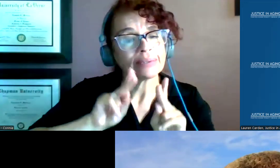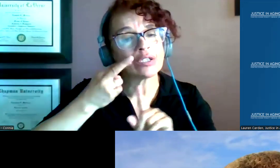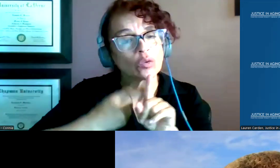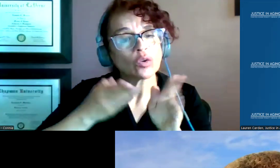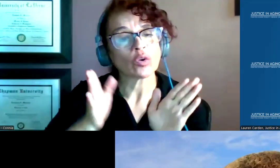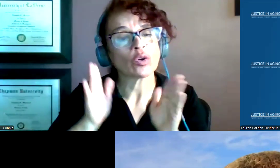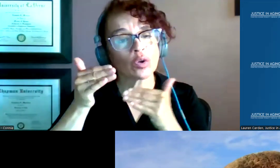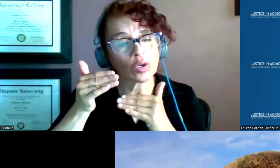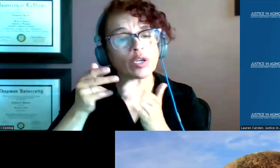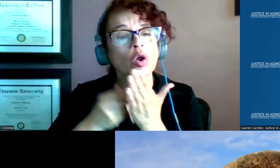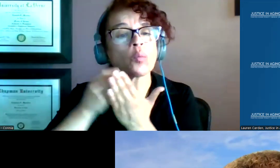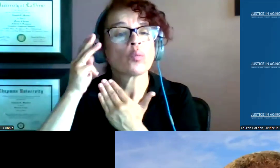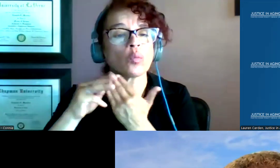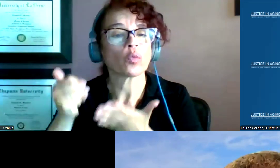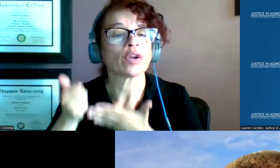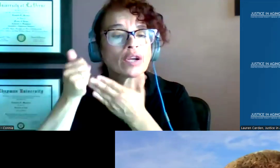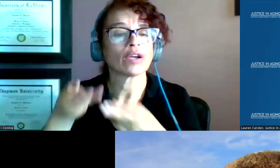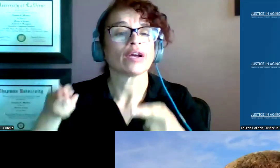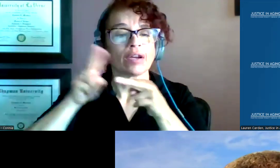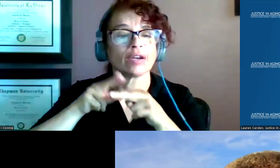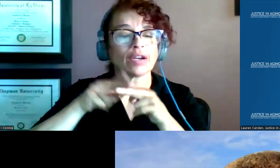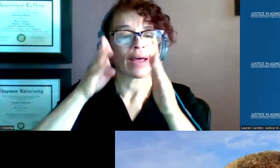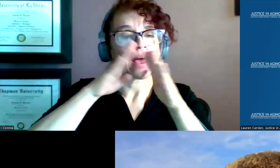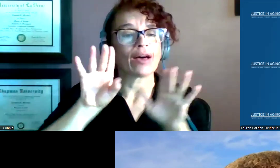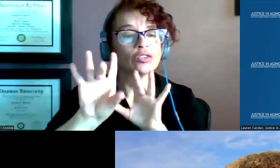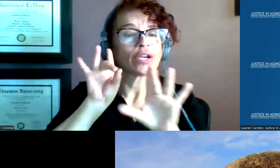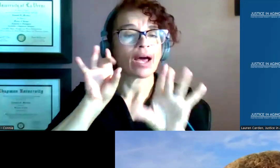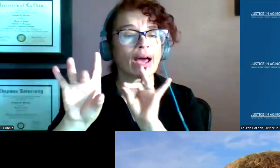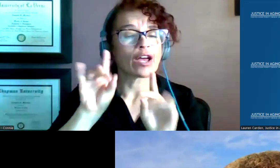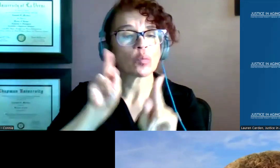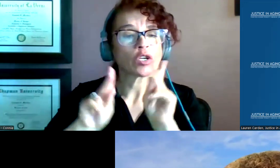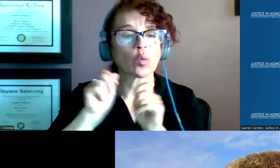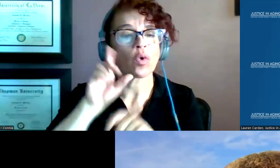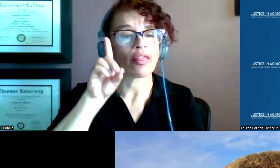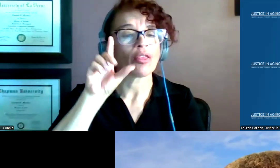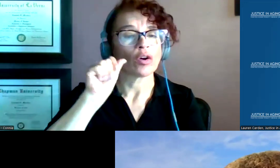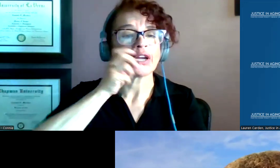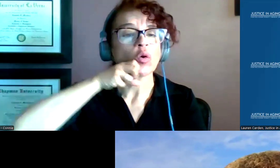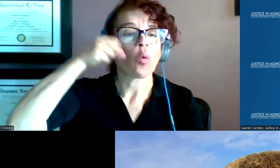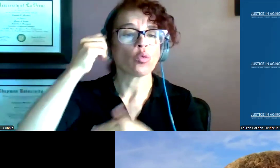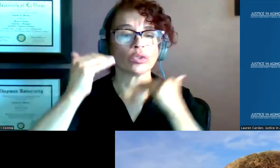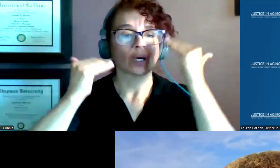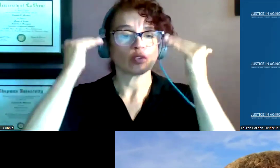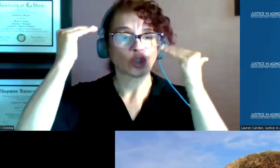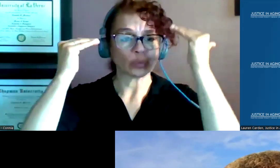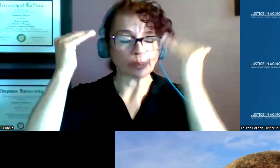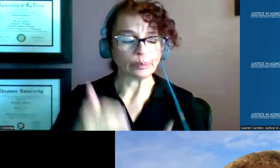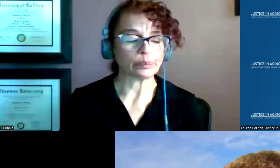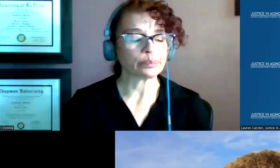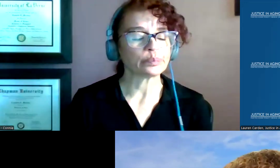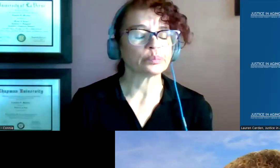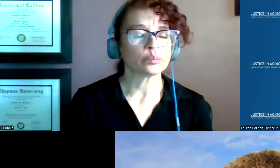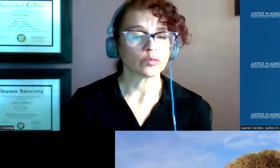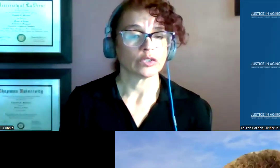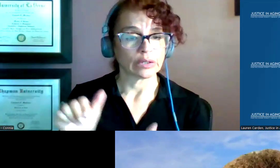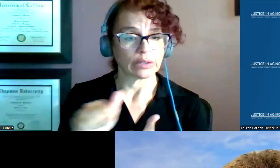rooms and home sharing programs and helps increase housing options for people with disabilities and older adults. The